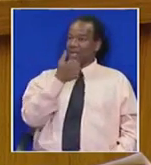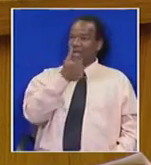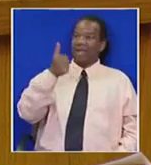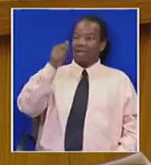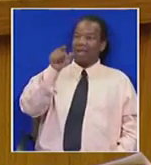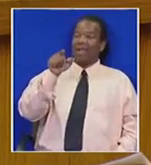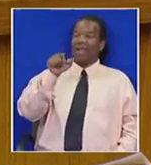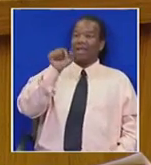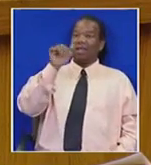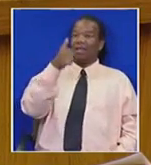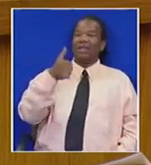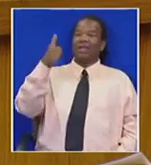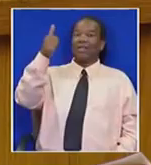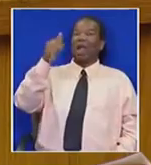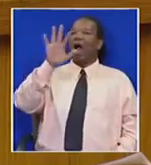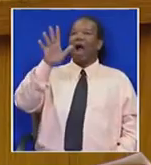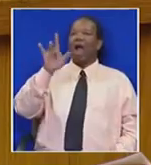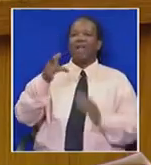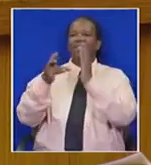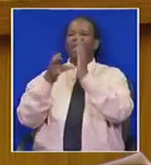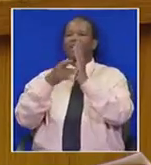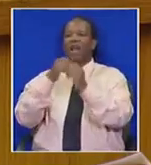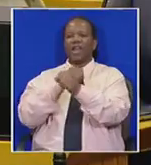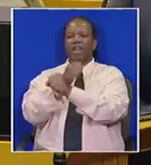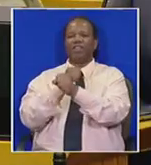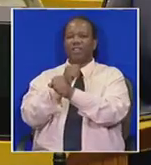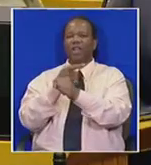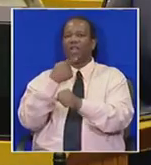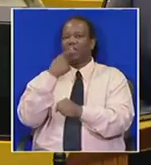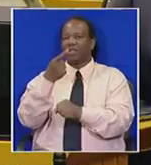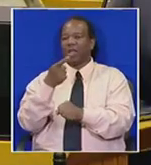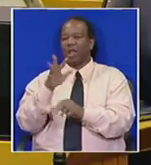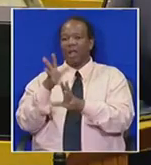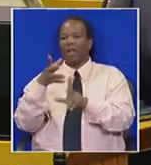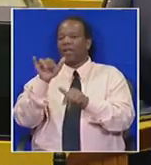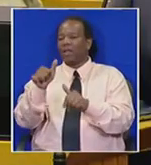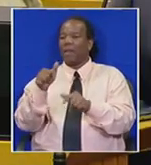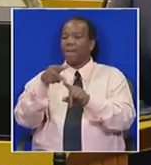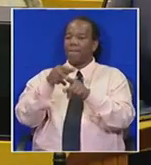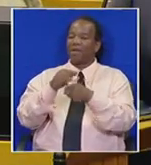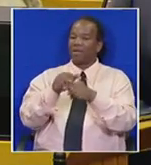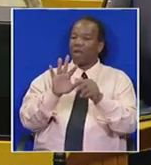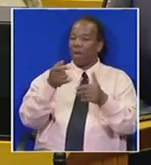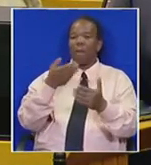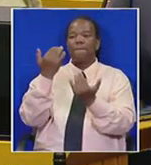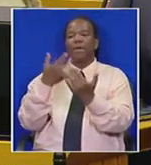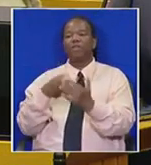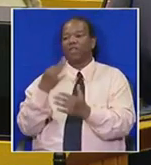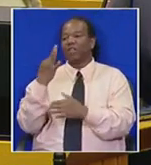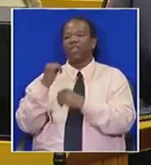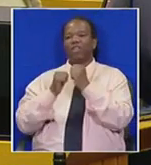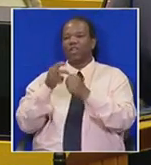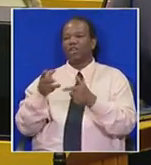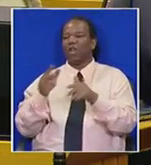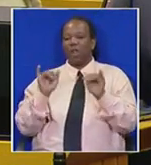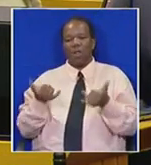of the water utility blames the technical engineer. The engineer says the maintenance budget has been cut for the past 3 years, and now the